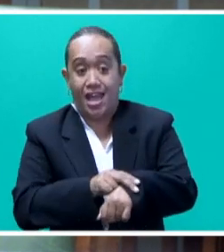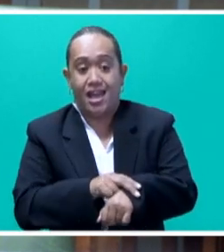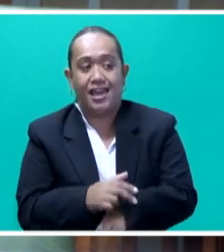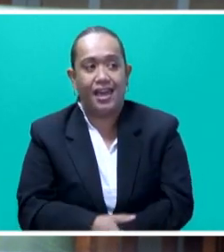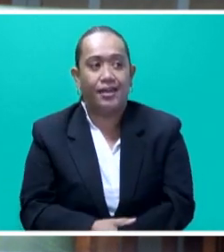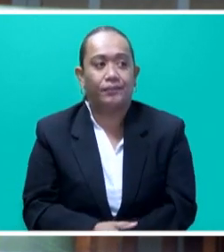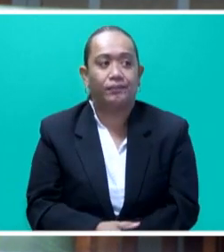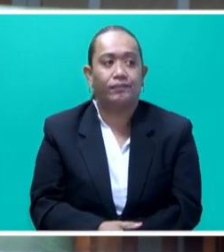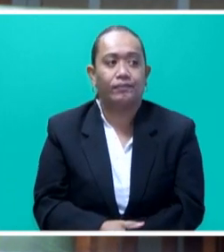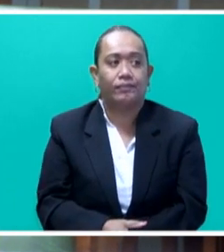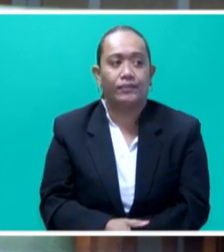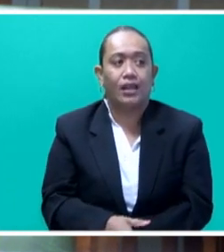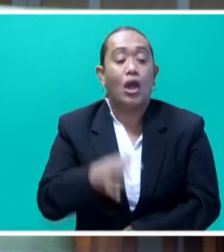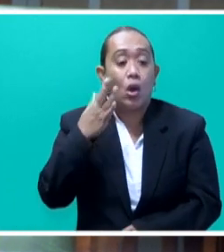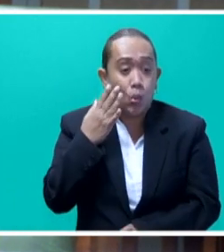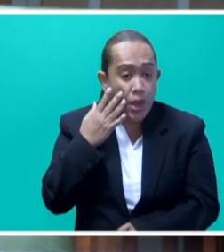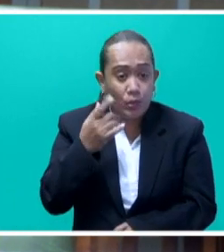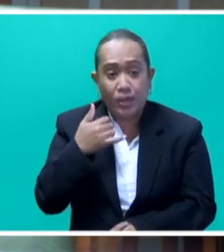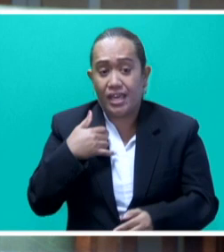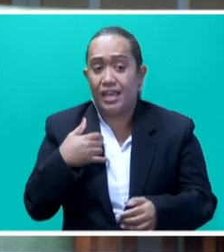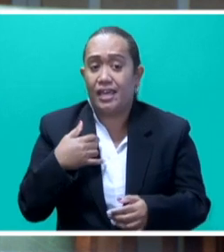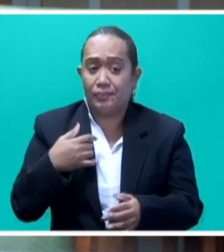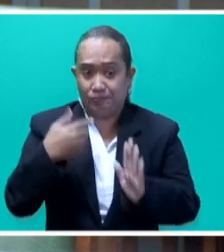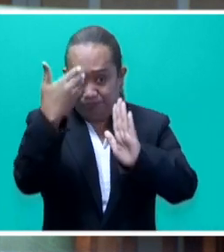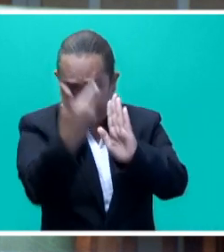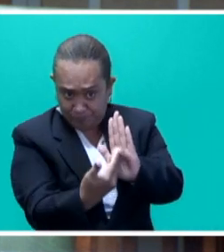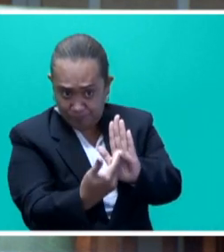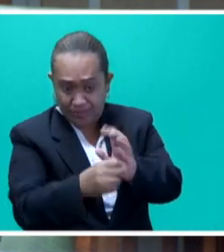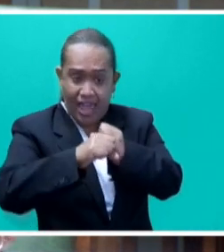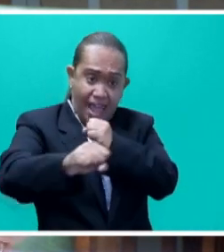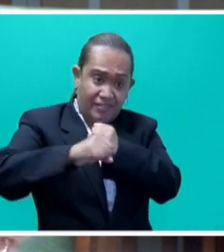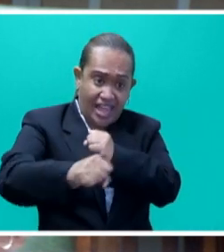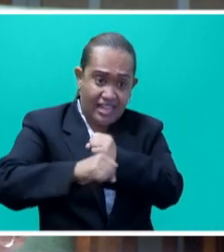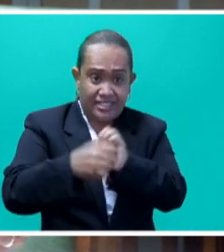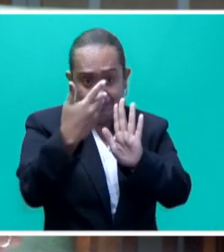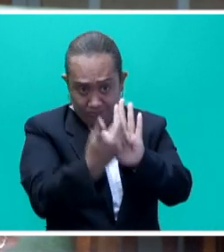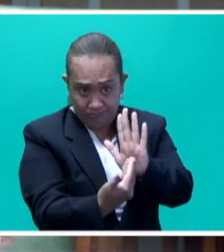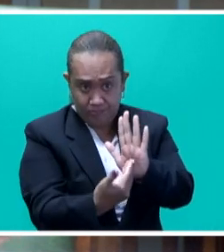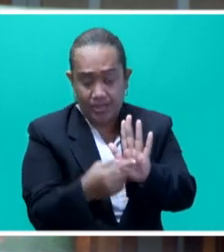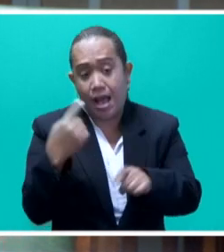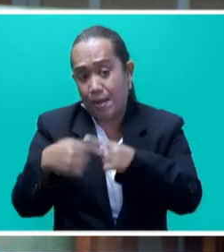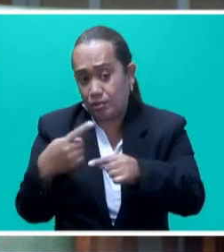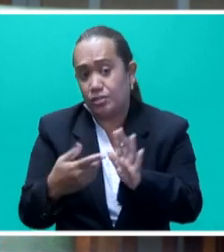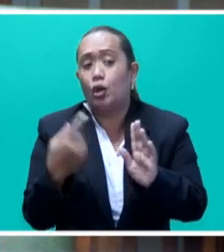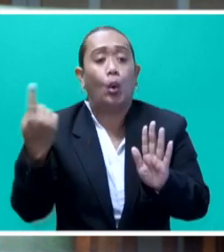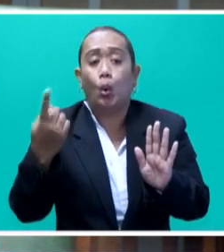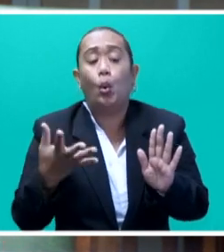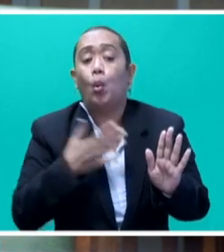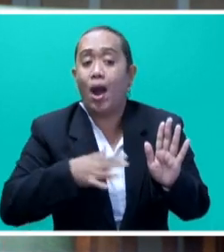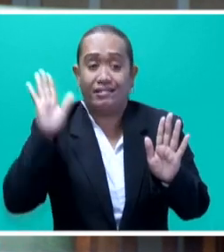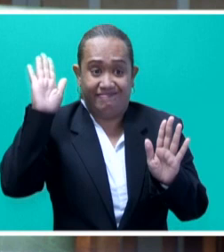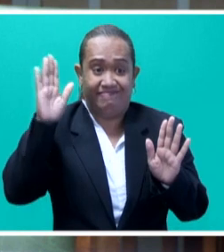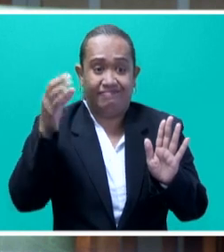background. When we called for expressions of interest to this particular scheme, which we thought would be good, the Fiji College